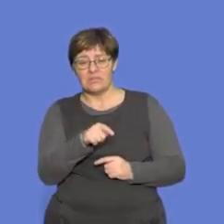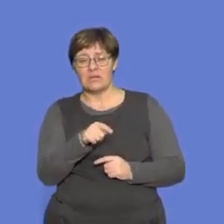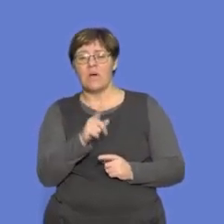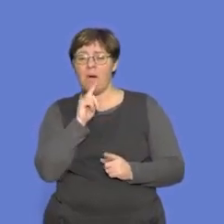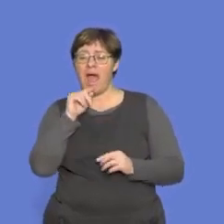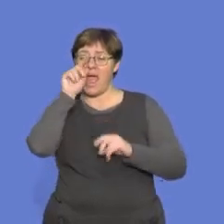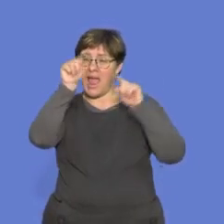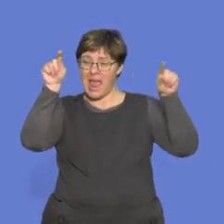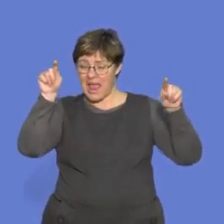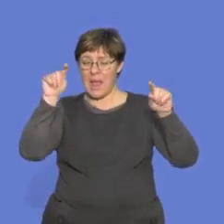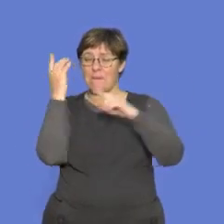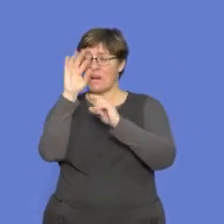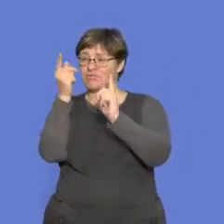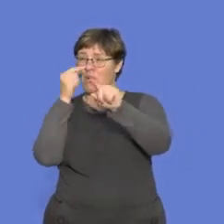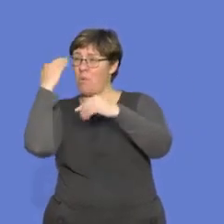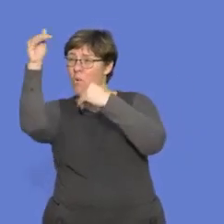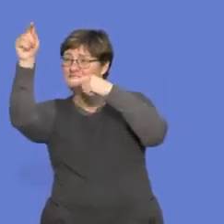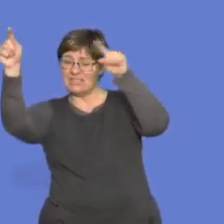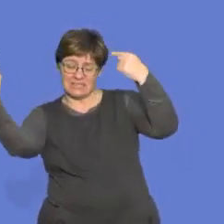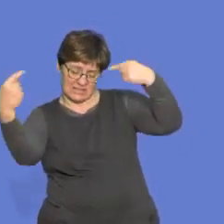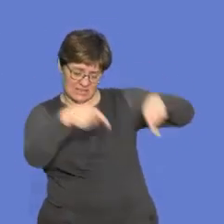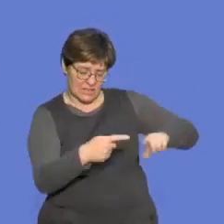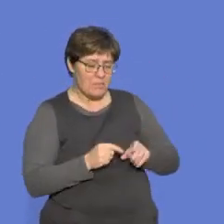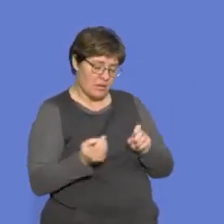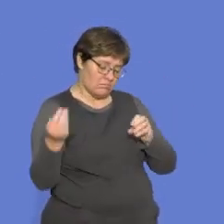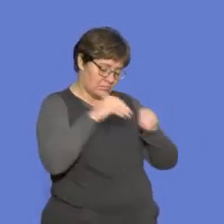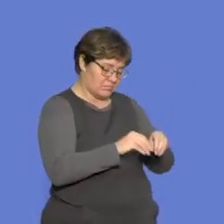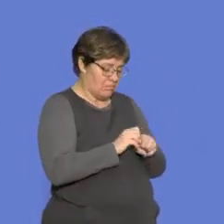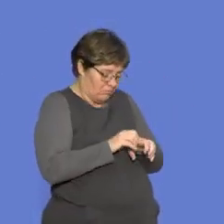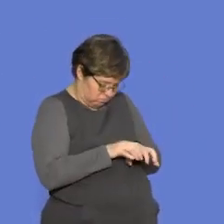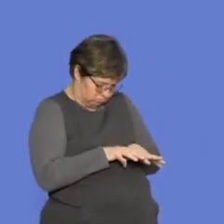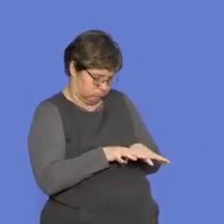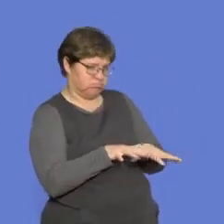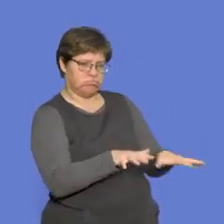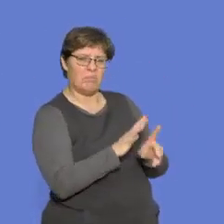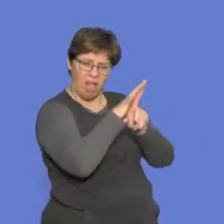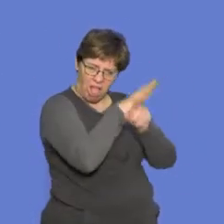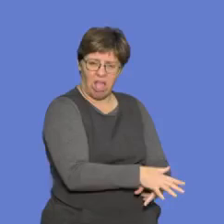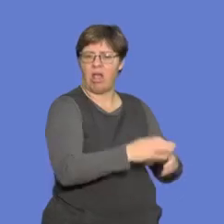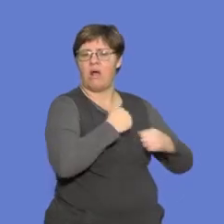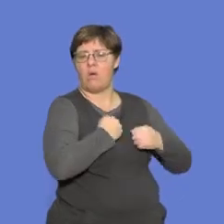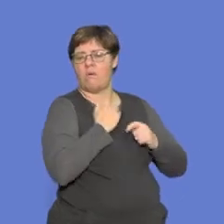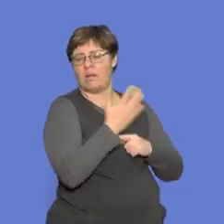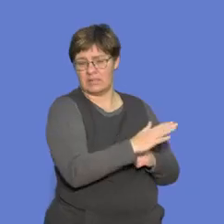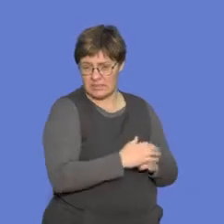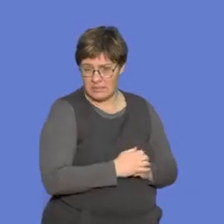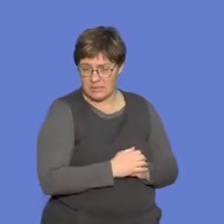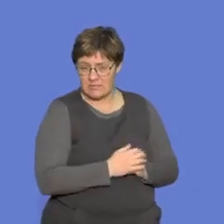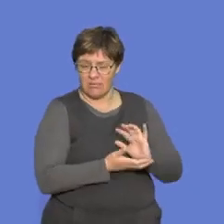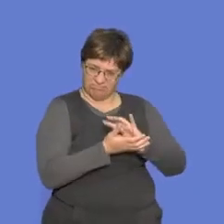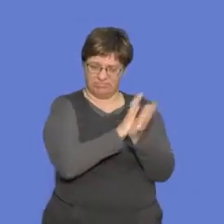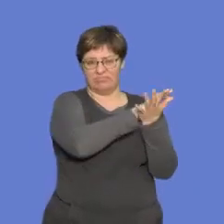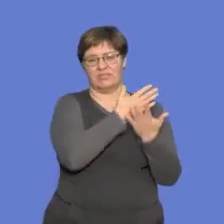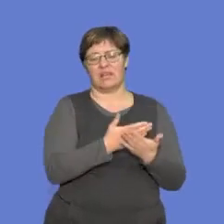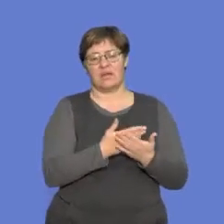and these can push out the indigenous plants as well as the endemic flora and fauna. And this is due to the invasion of